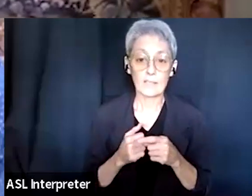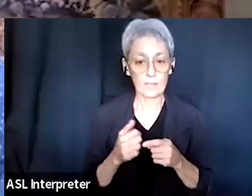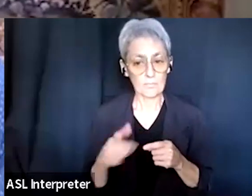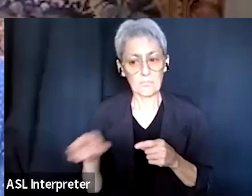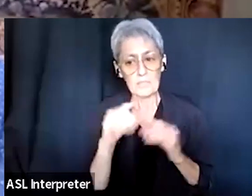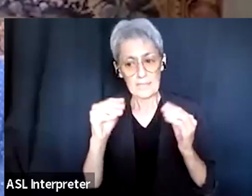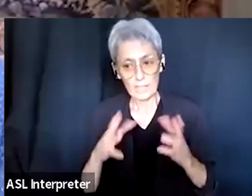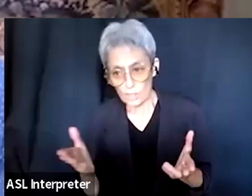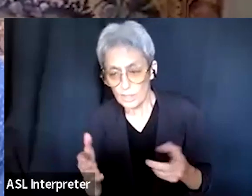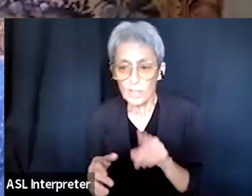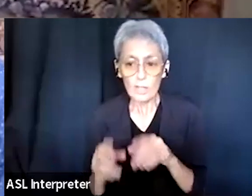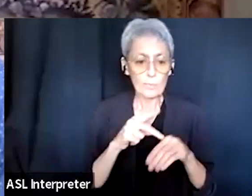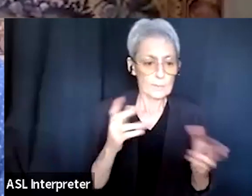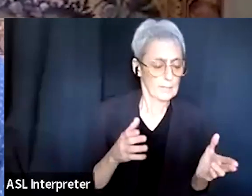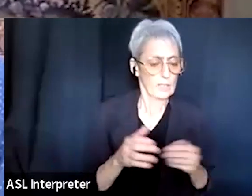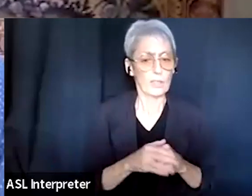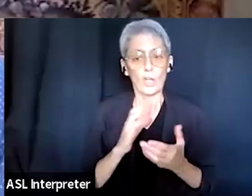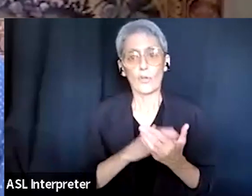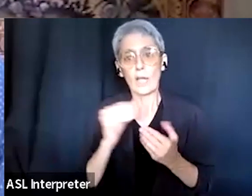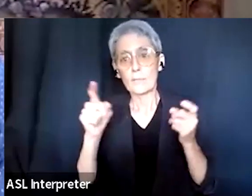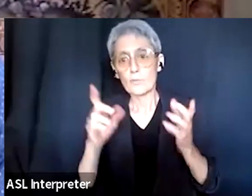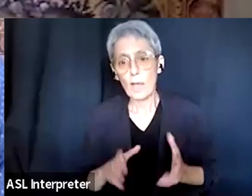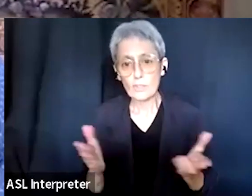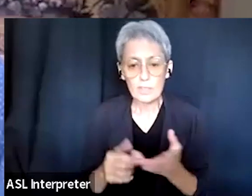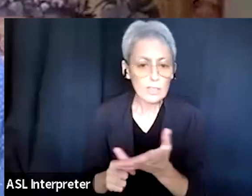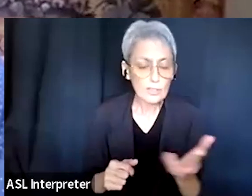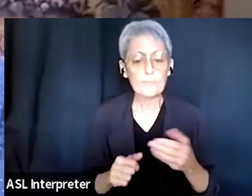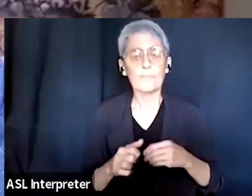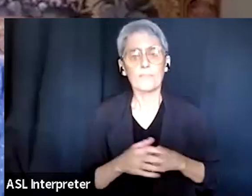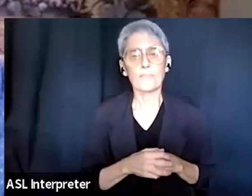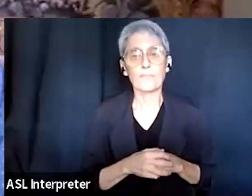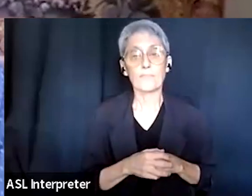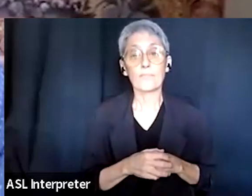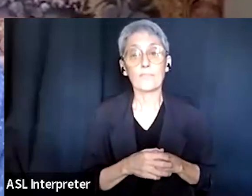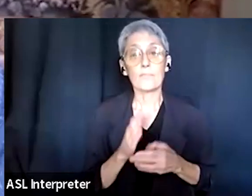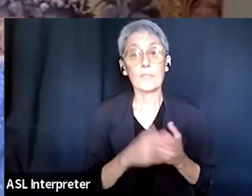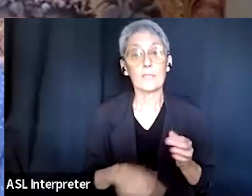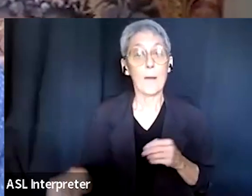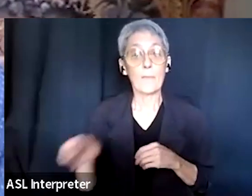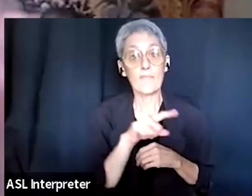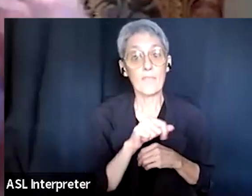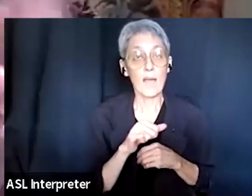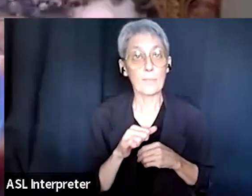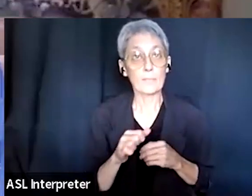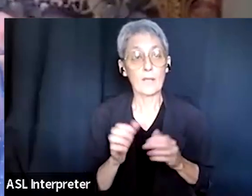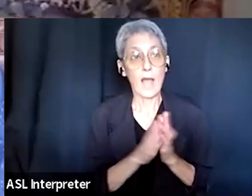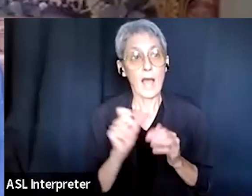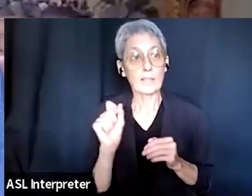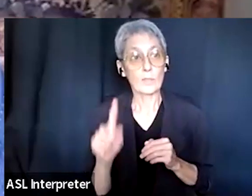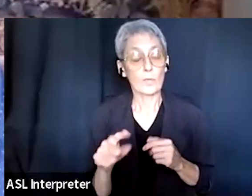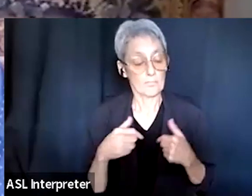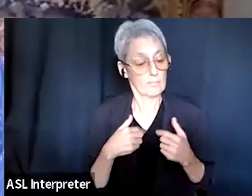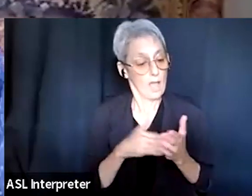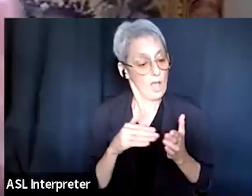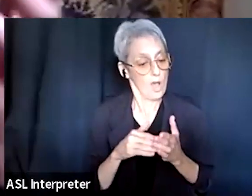principals on, we've got curriculum directors on, and some of them may be asking a question that I often ask when I was in similar